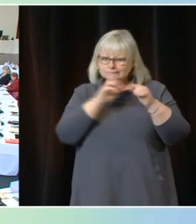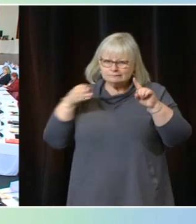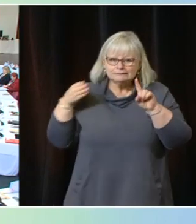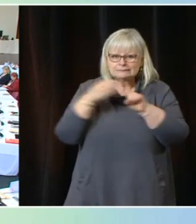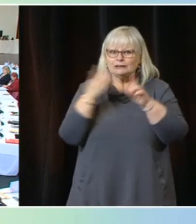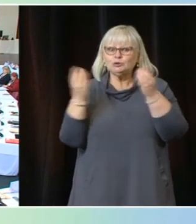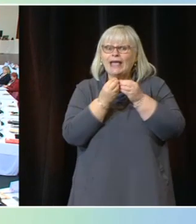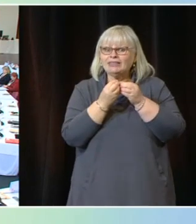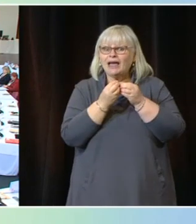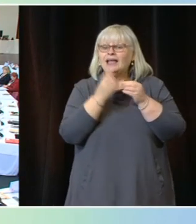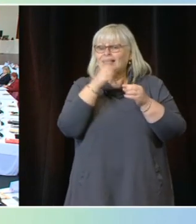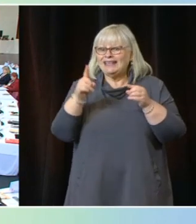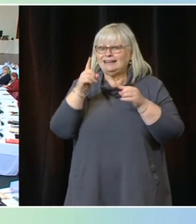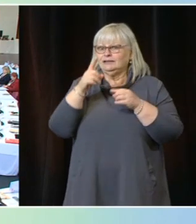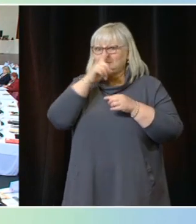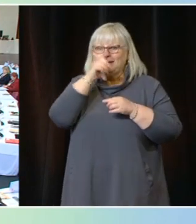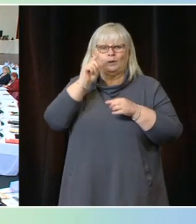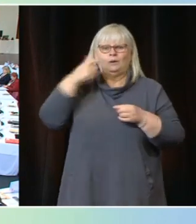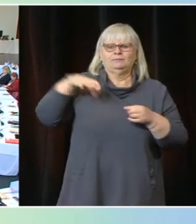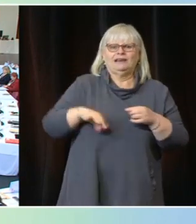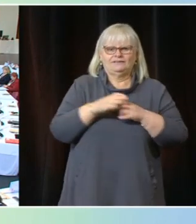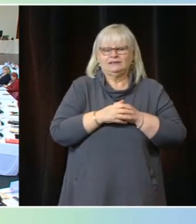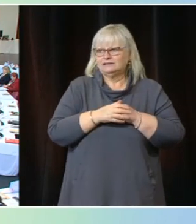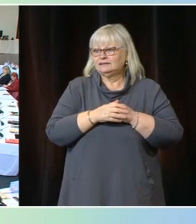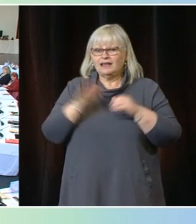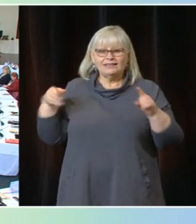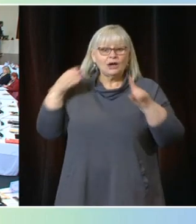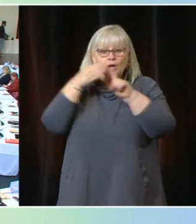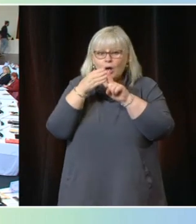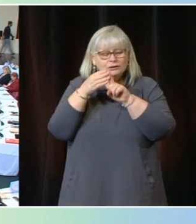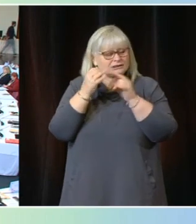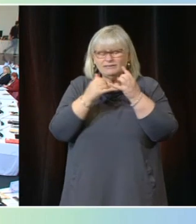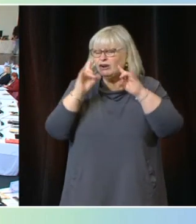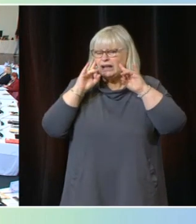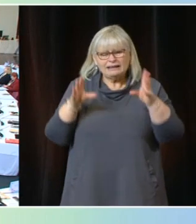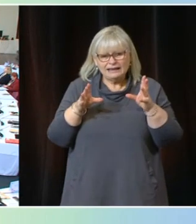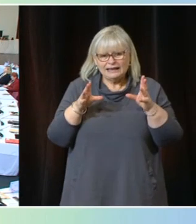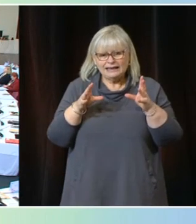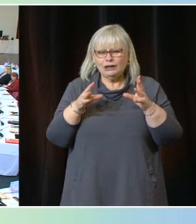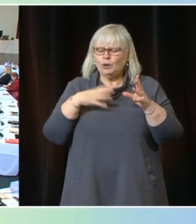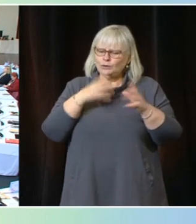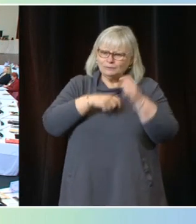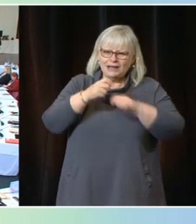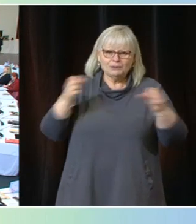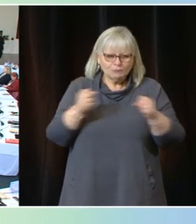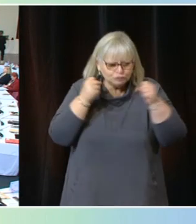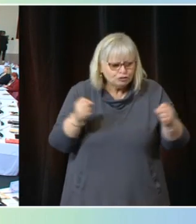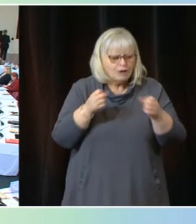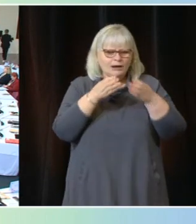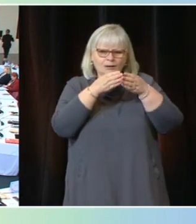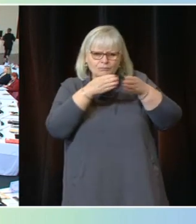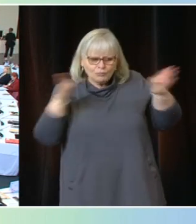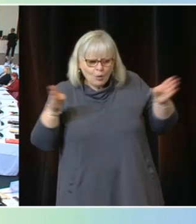can create for our people and our goals are just as clear a stronger broader